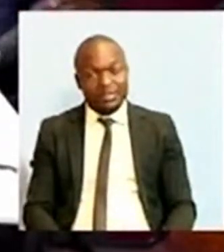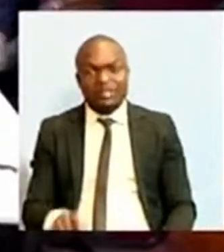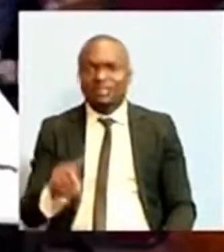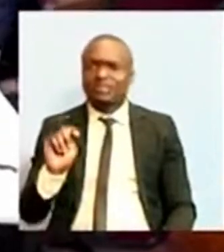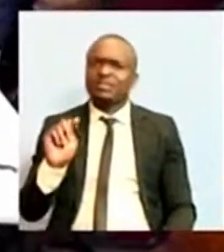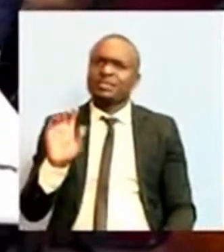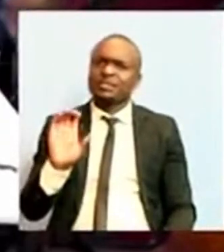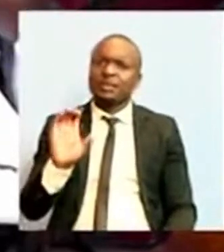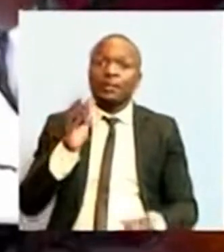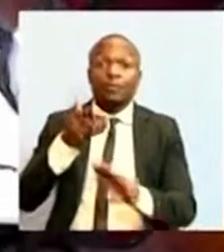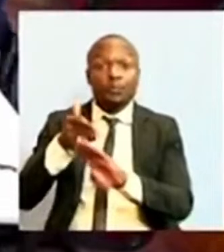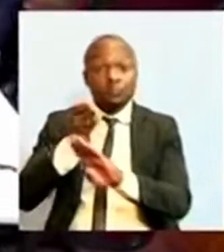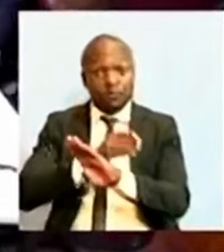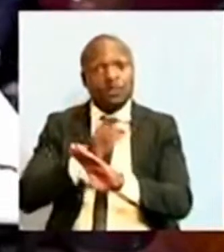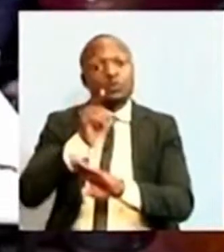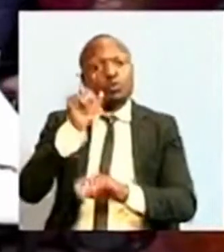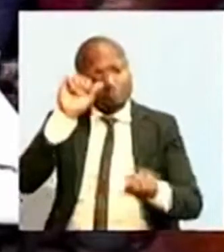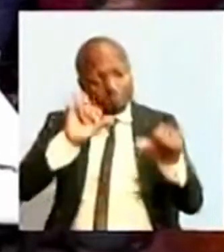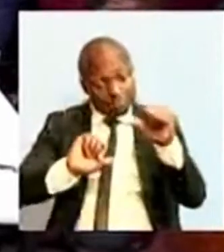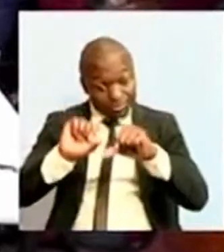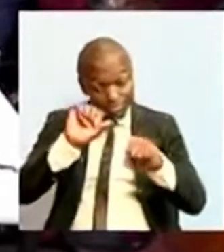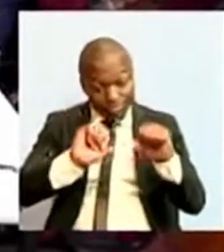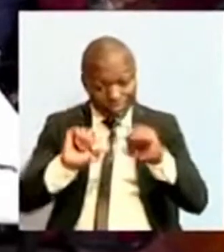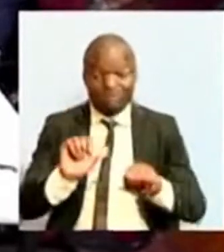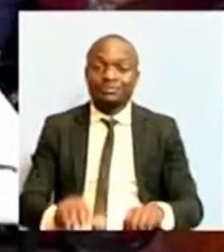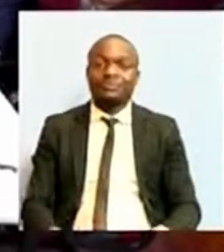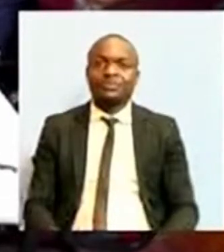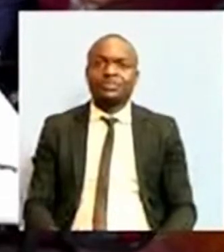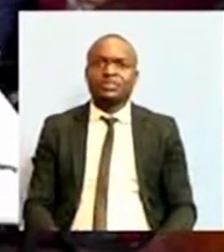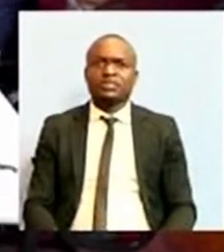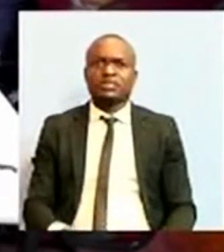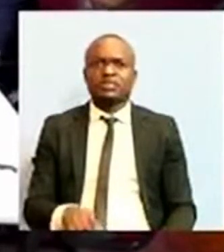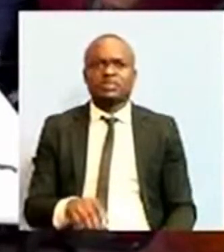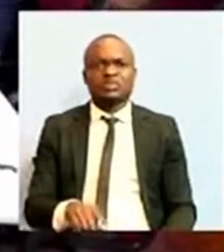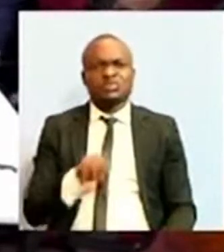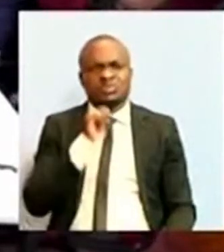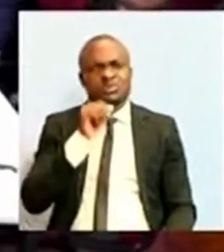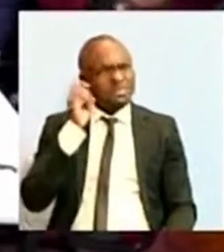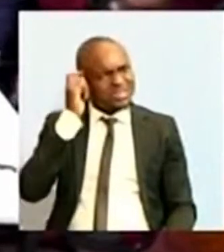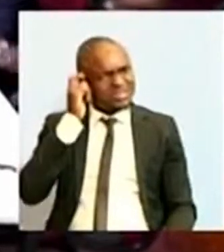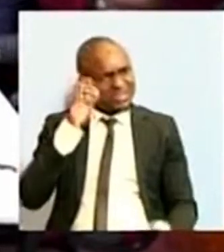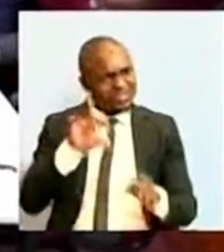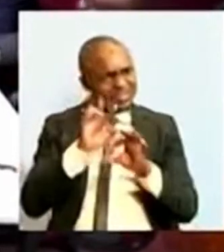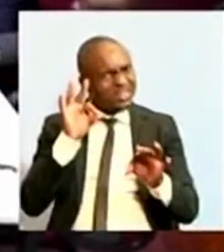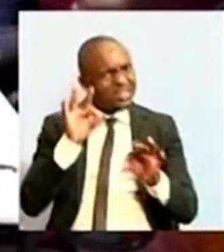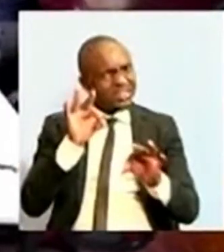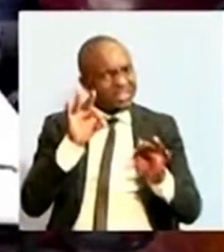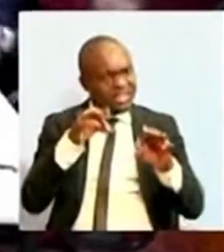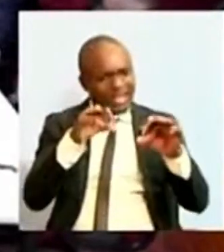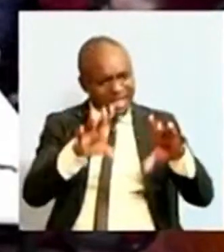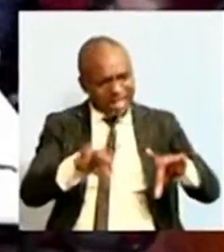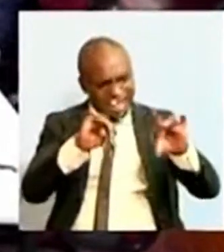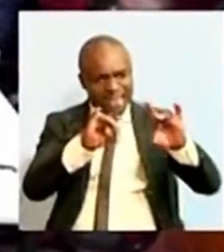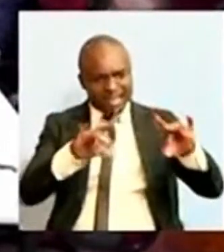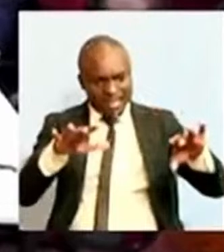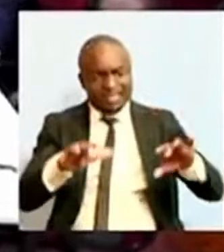TC, before you were audited, you did not think of finding a piece of land